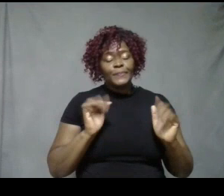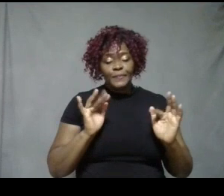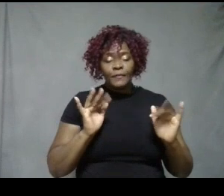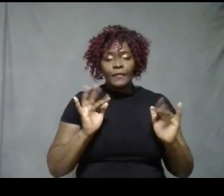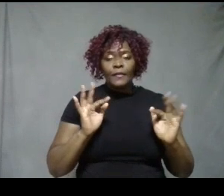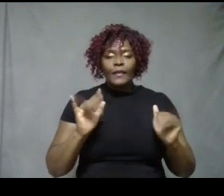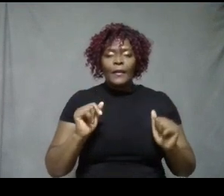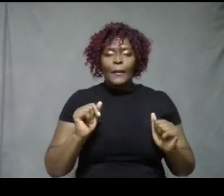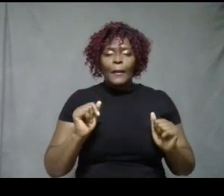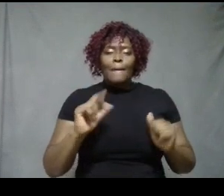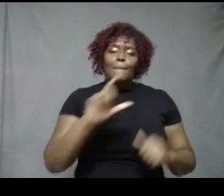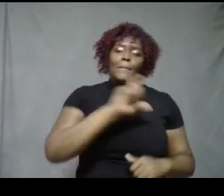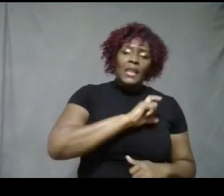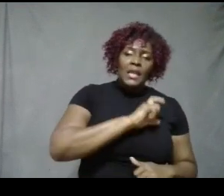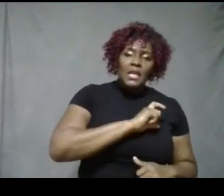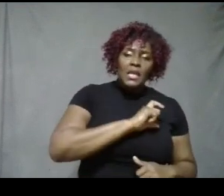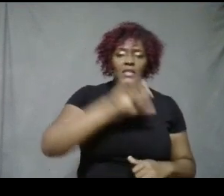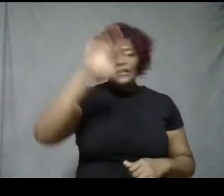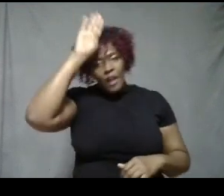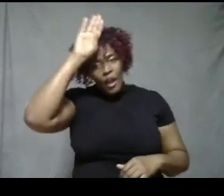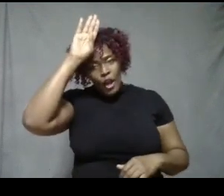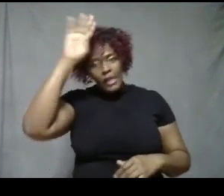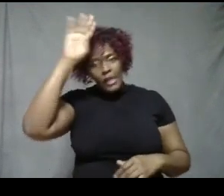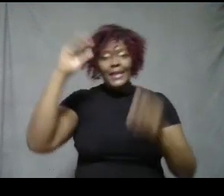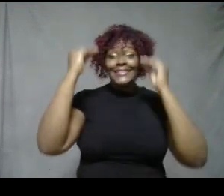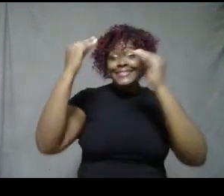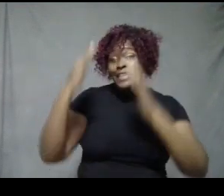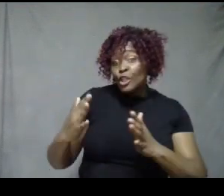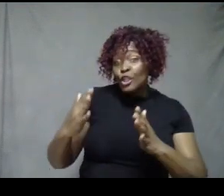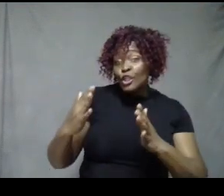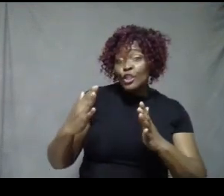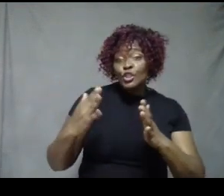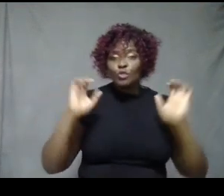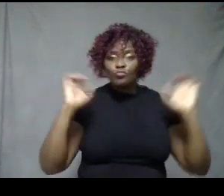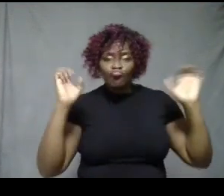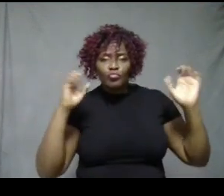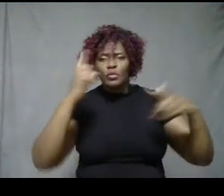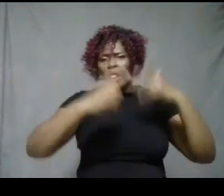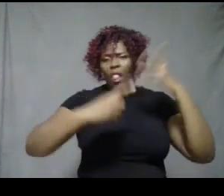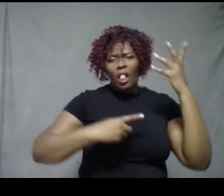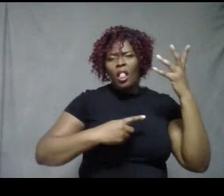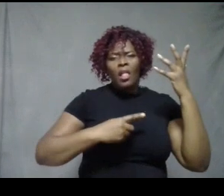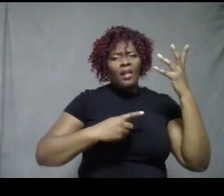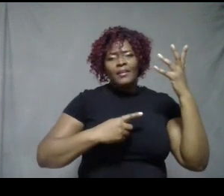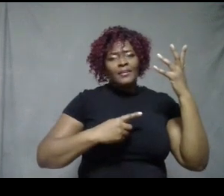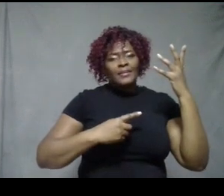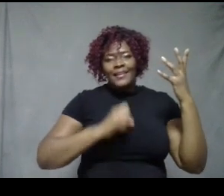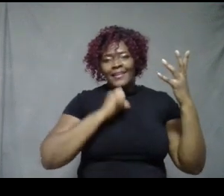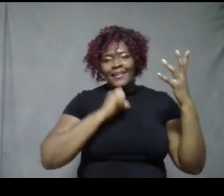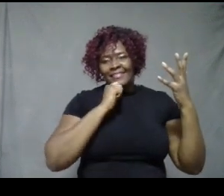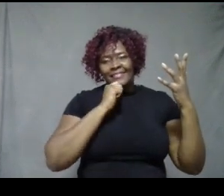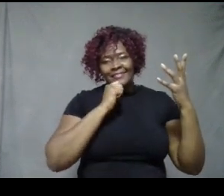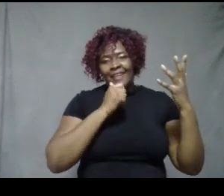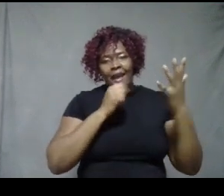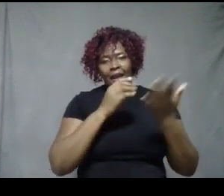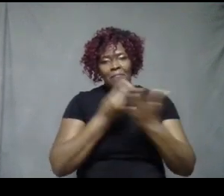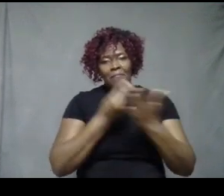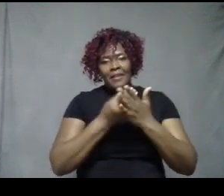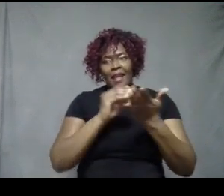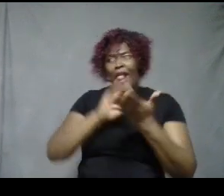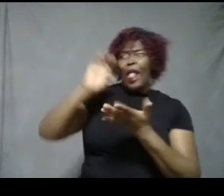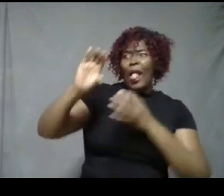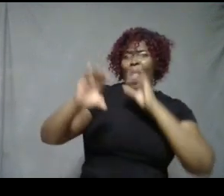police, fire, teachers, first responders, all that are not the most highly paid individuals,